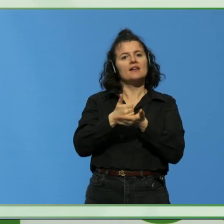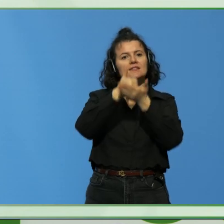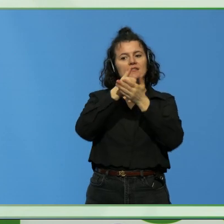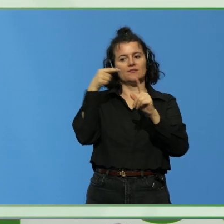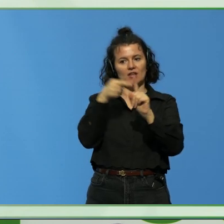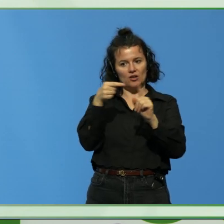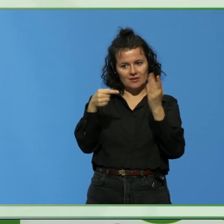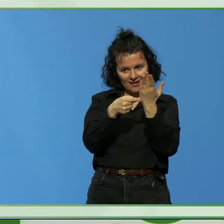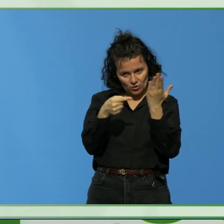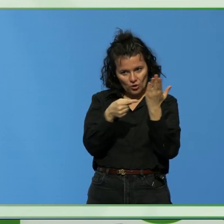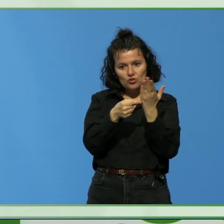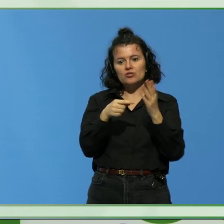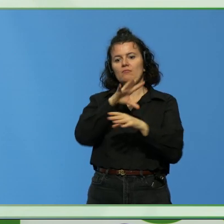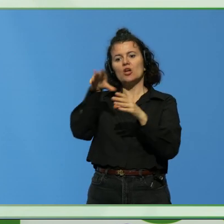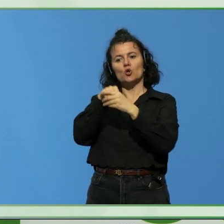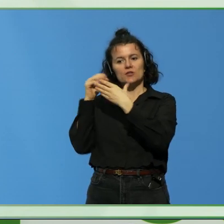models.